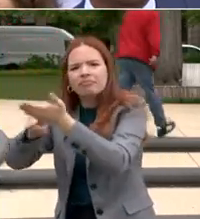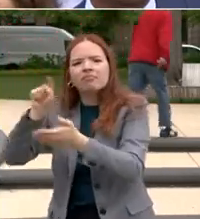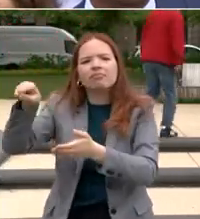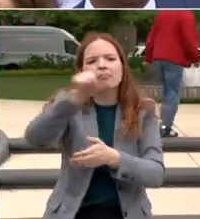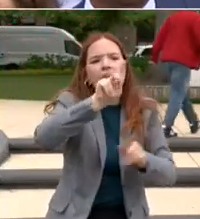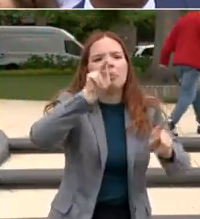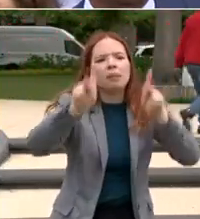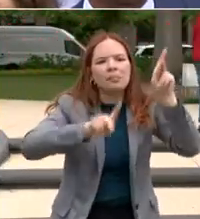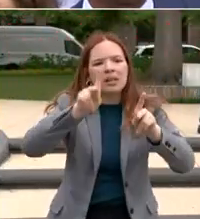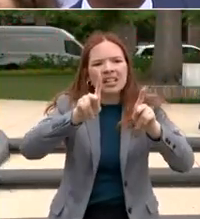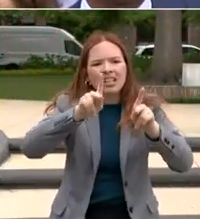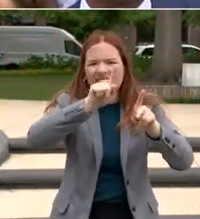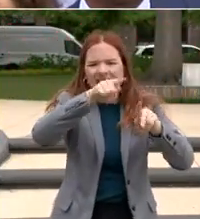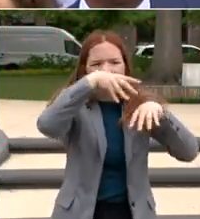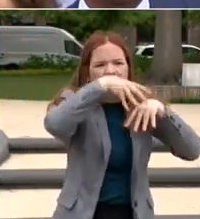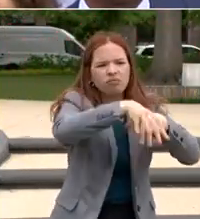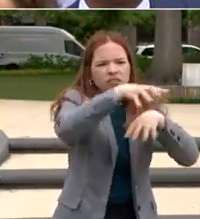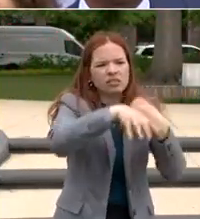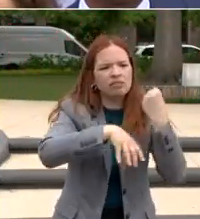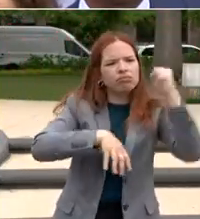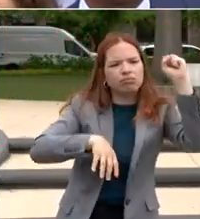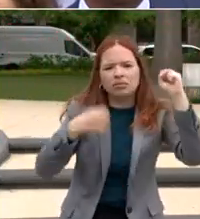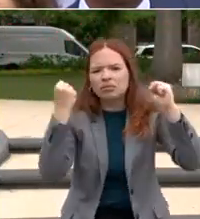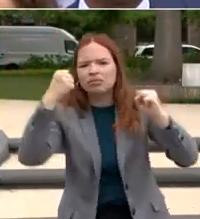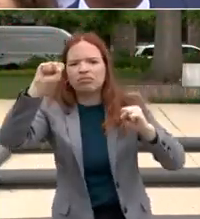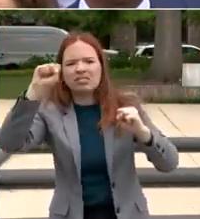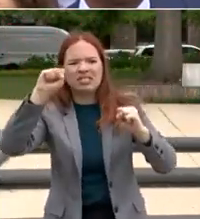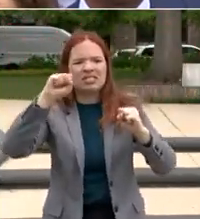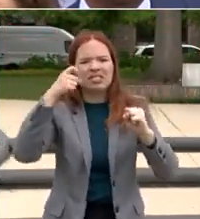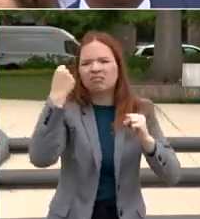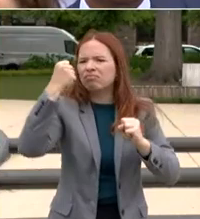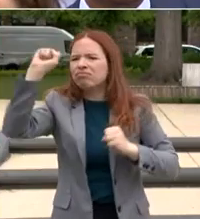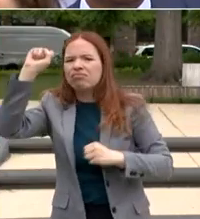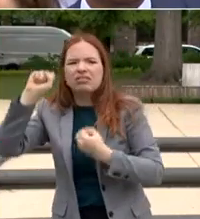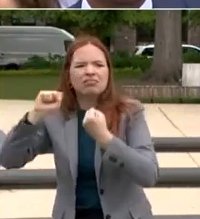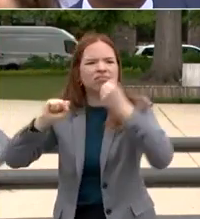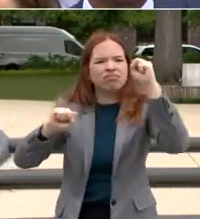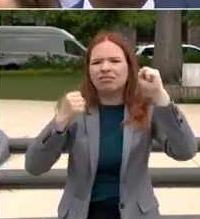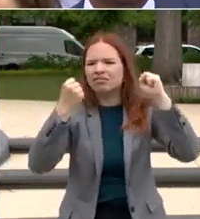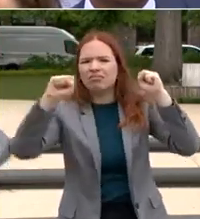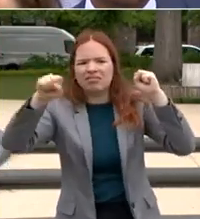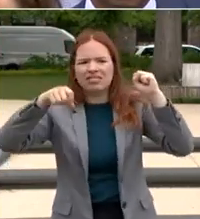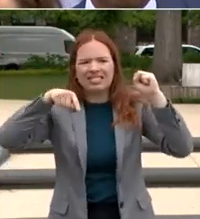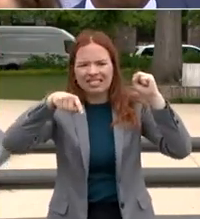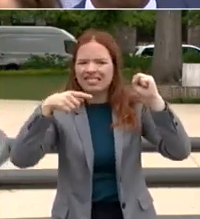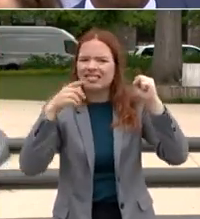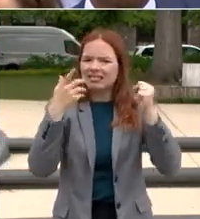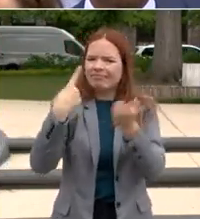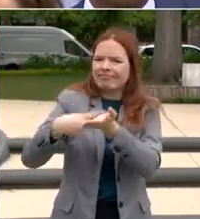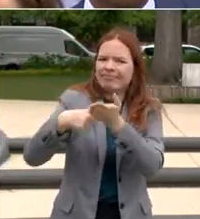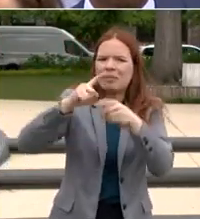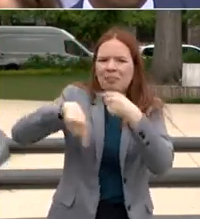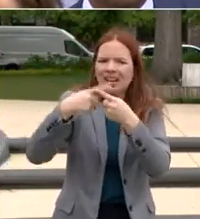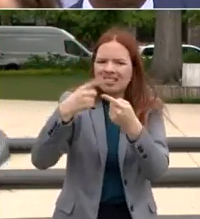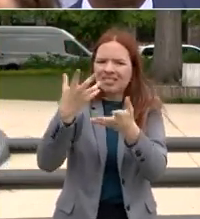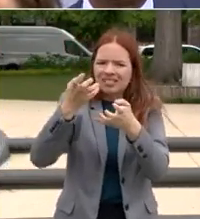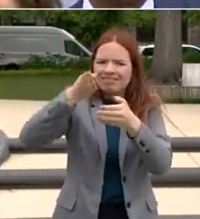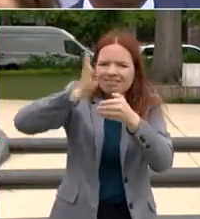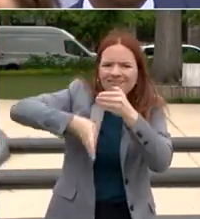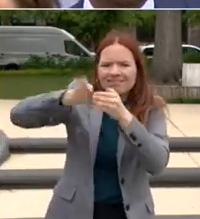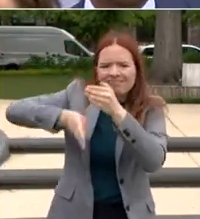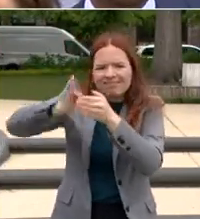an uprising of people. A movement is about making the decision to get things done by